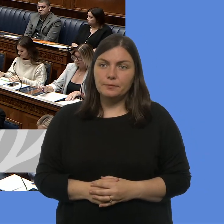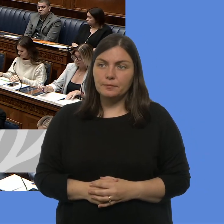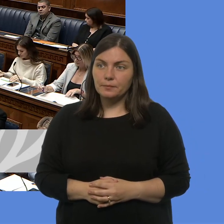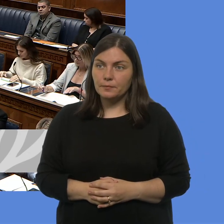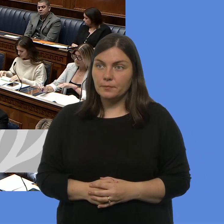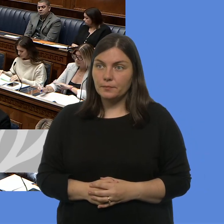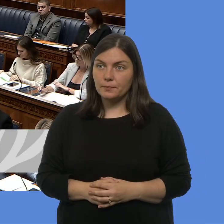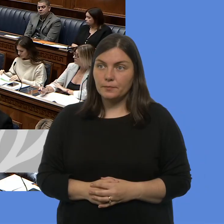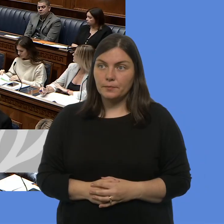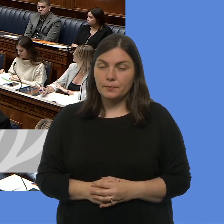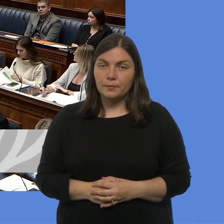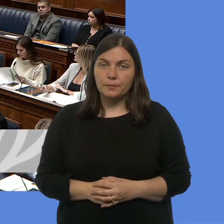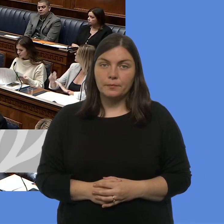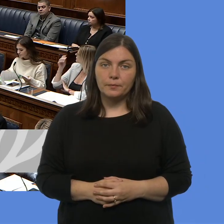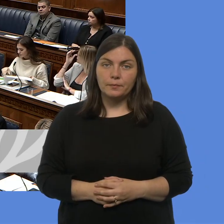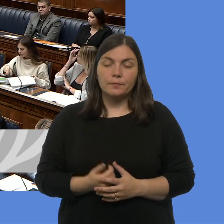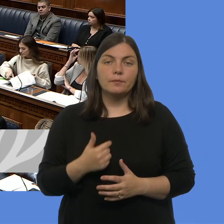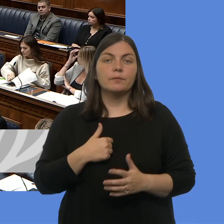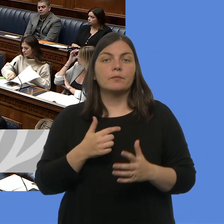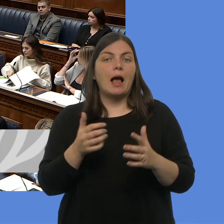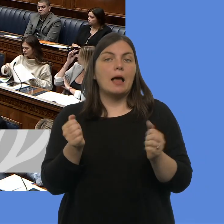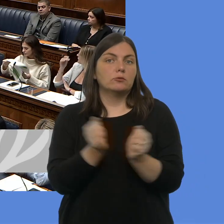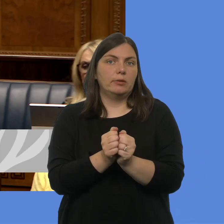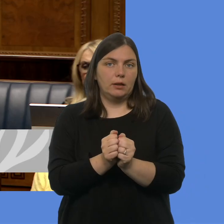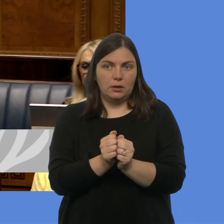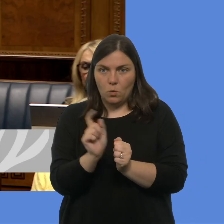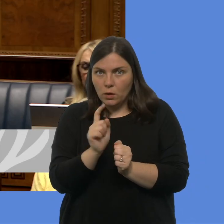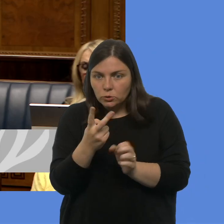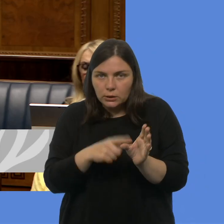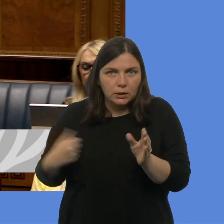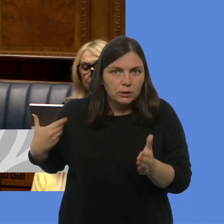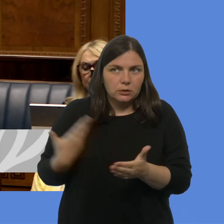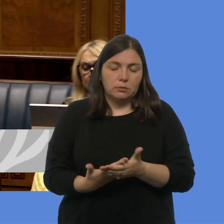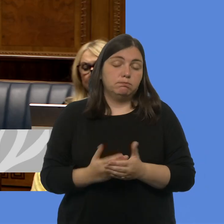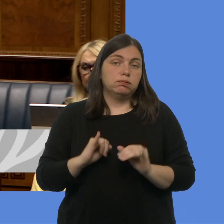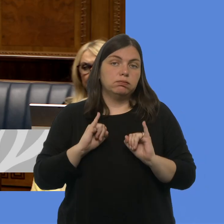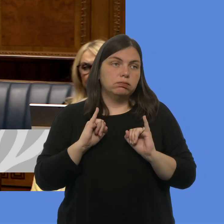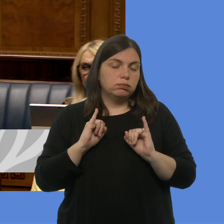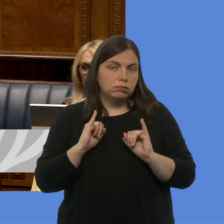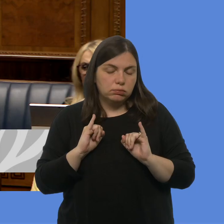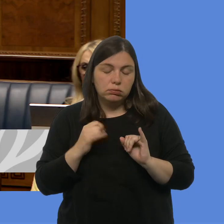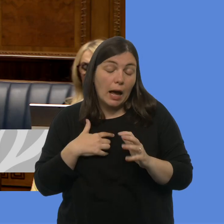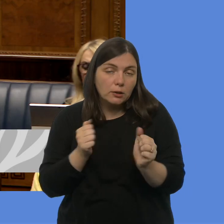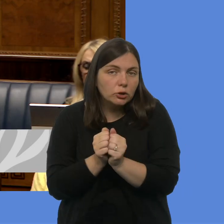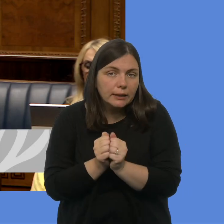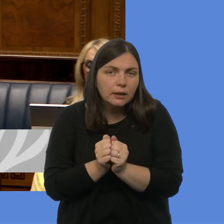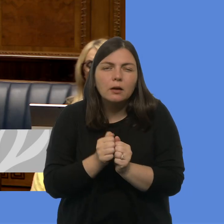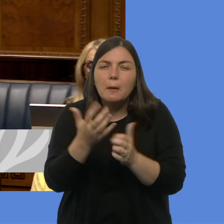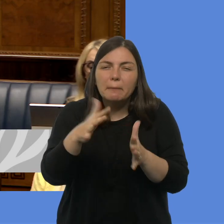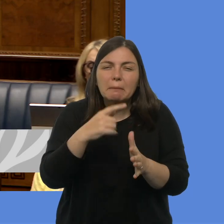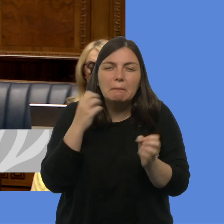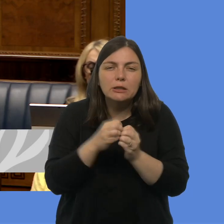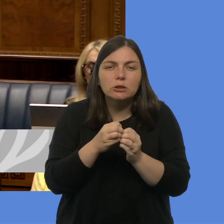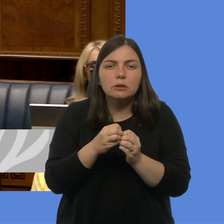And I completely concur that what has happened is inhumane. The First Minister touched on the glimmer of hope and